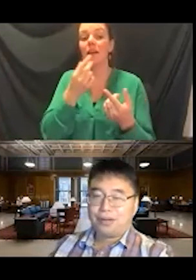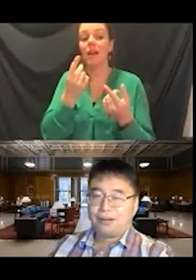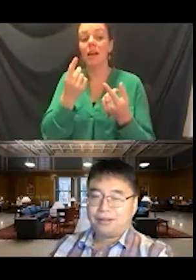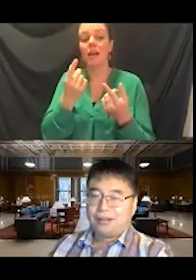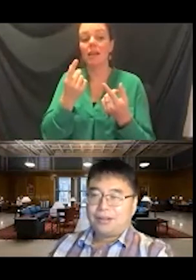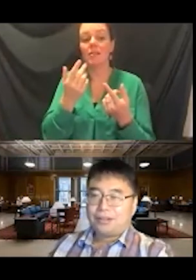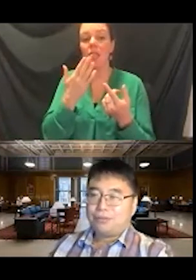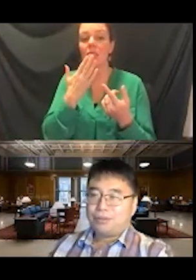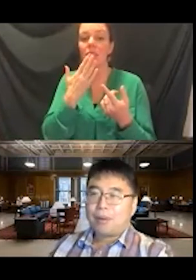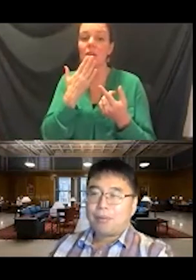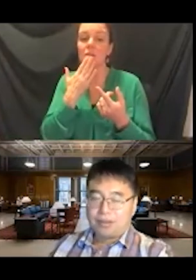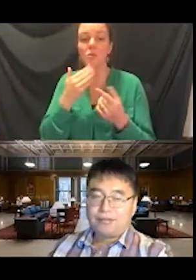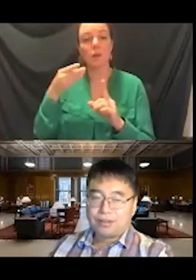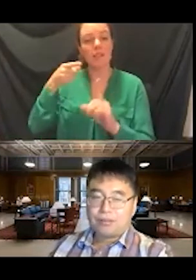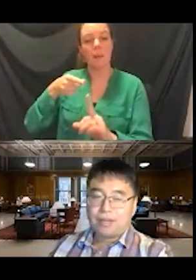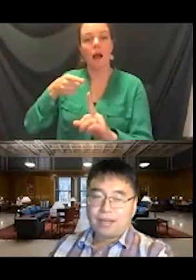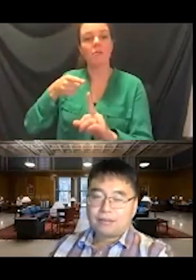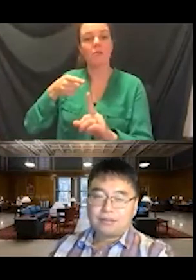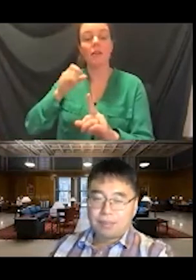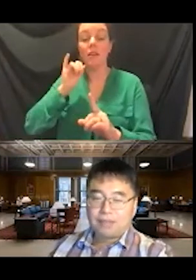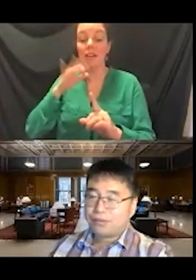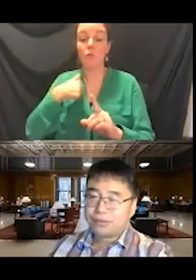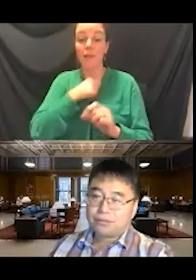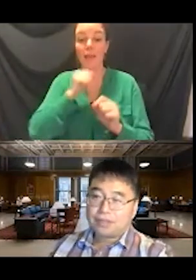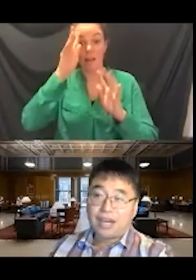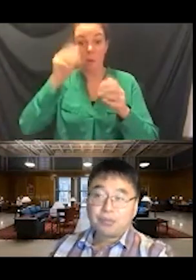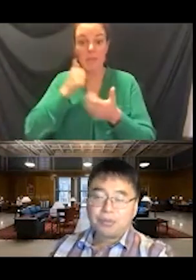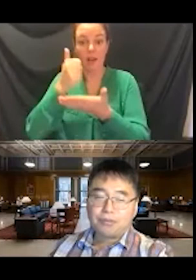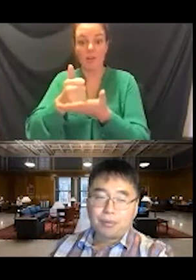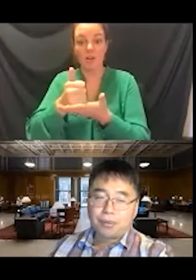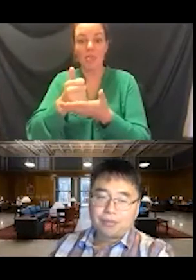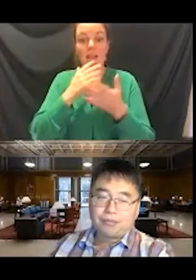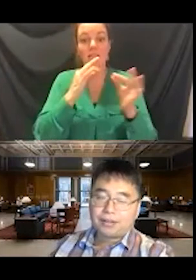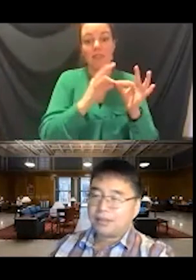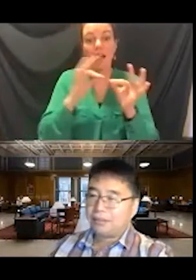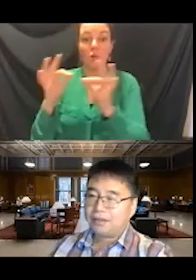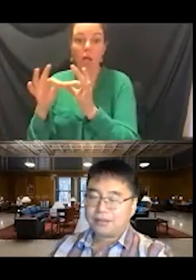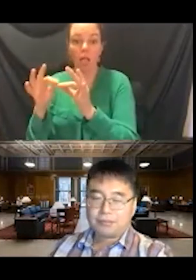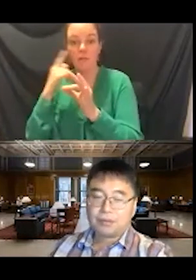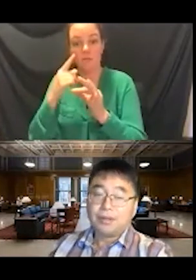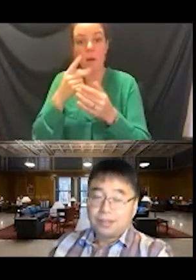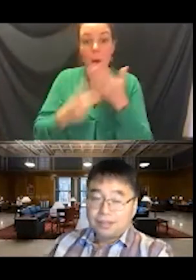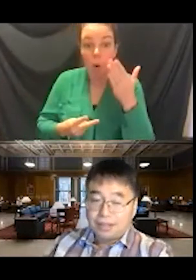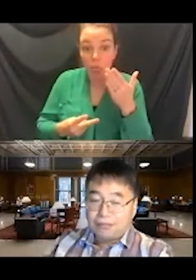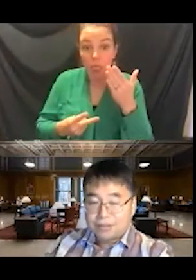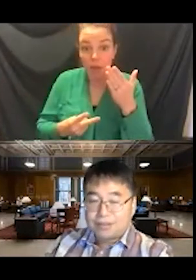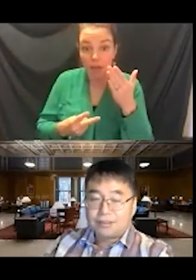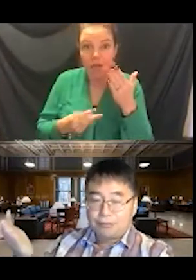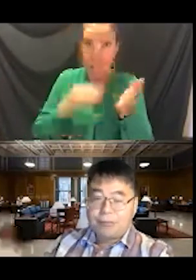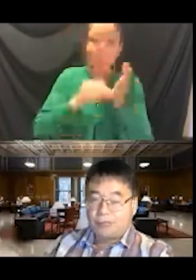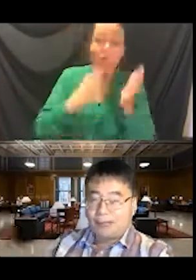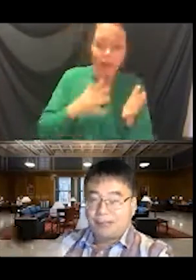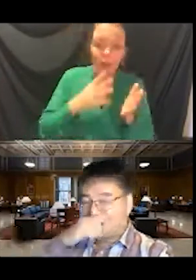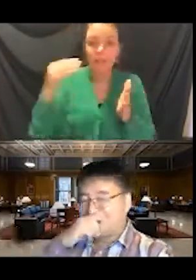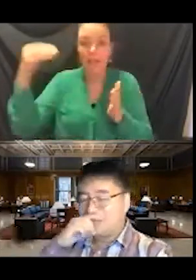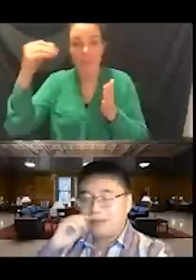spot where you come up with intervention that's beneficial, that's valuable for both the providers and the payer system. So, you know, for instance, when